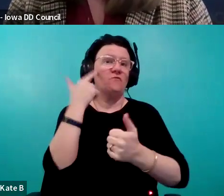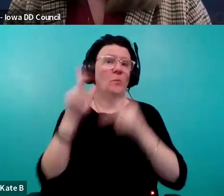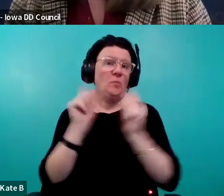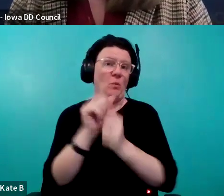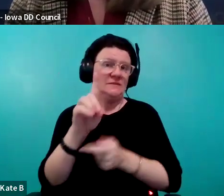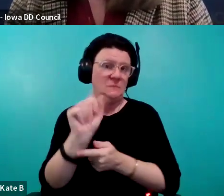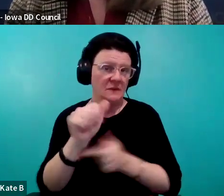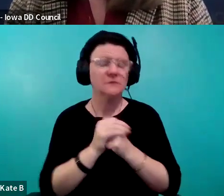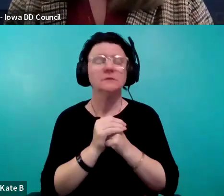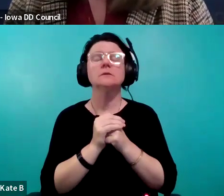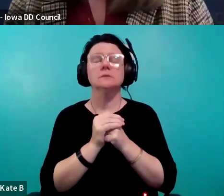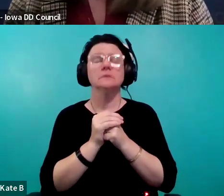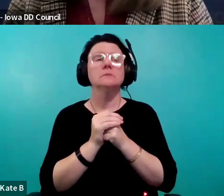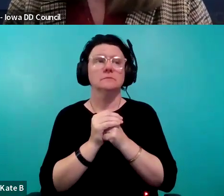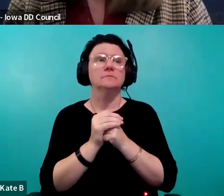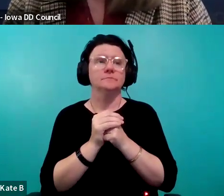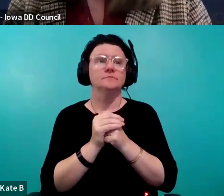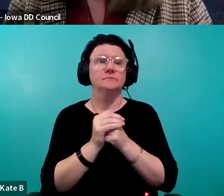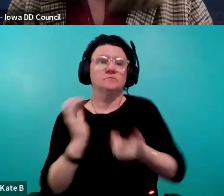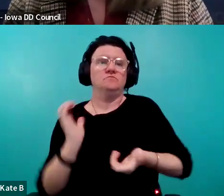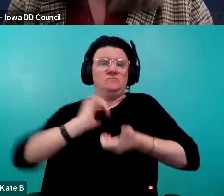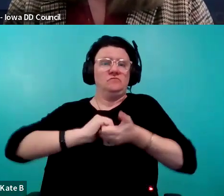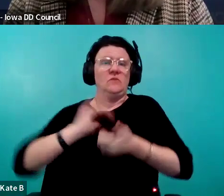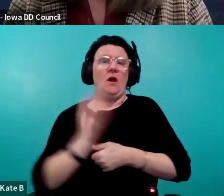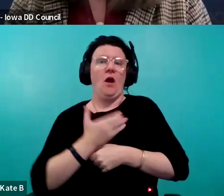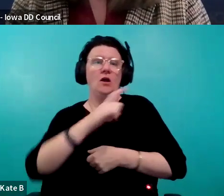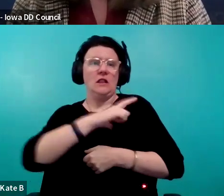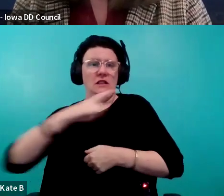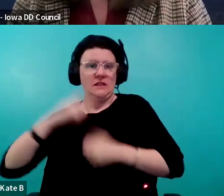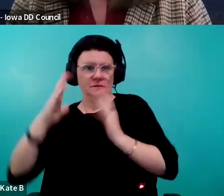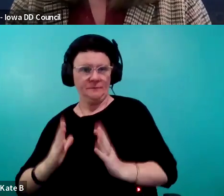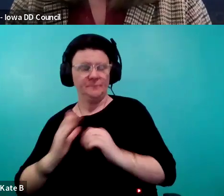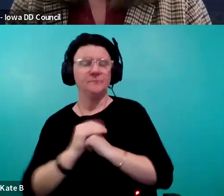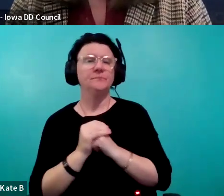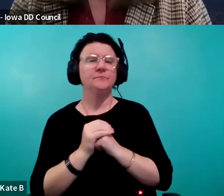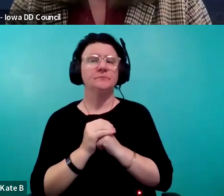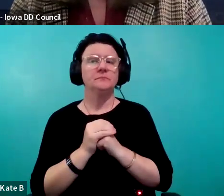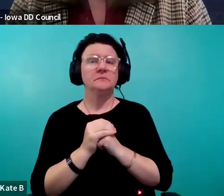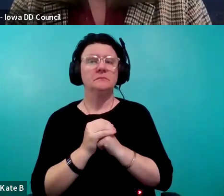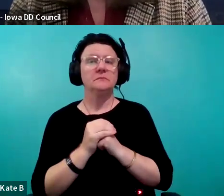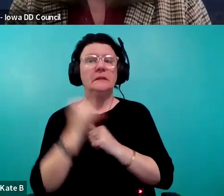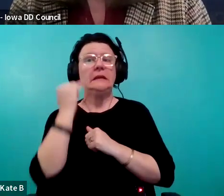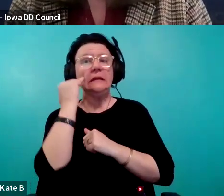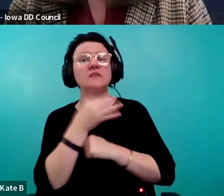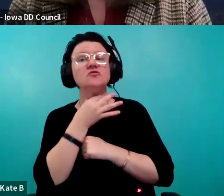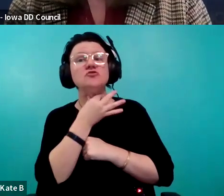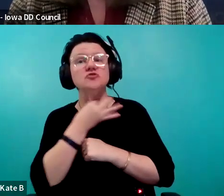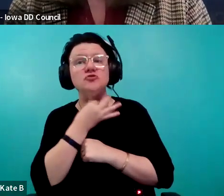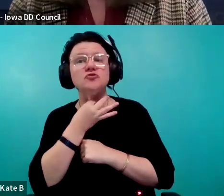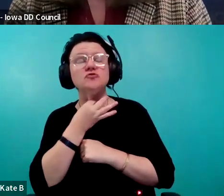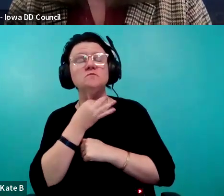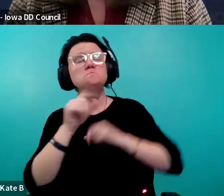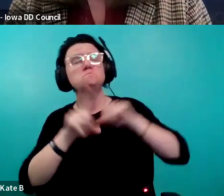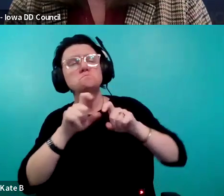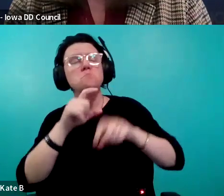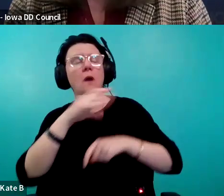people with disabilities, and we want to do that alongside with our legislators. If you would, though, like to take a deeper dive into what the DD